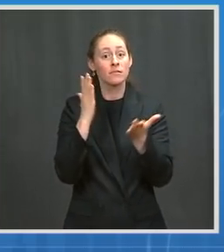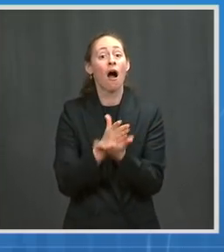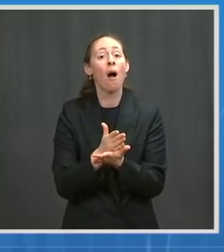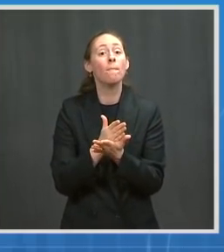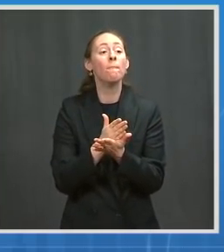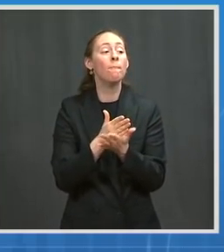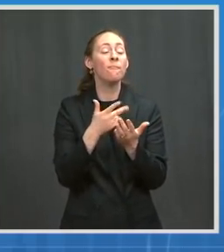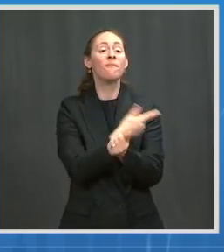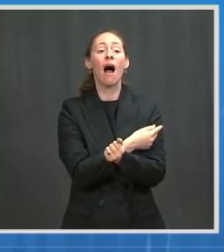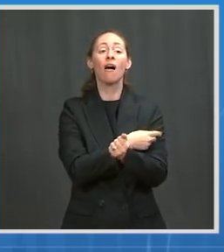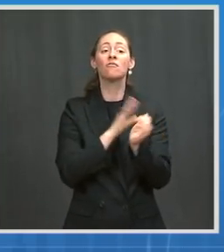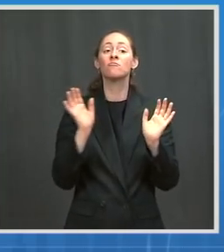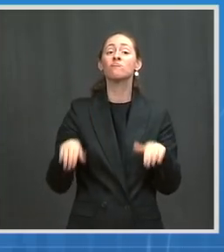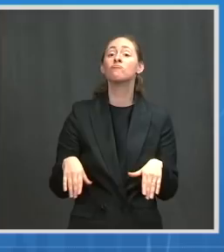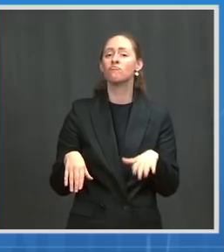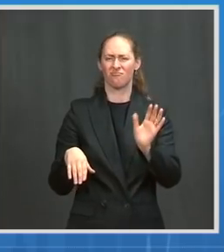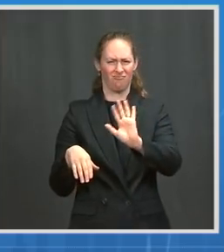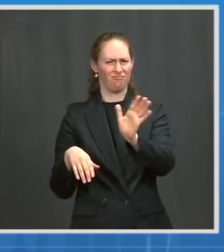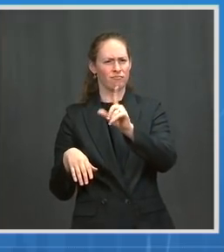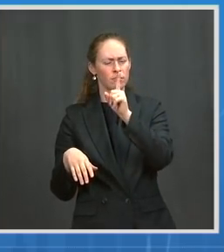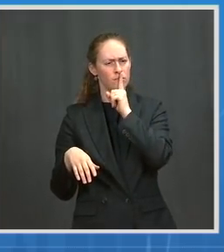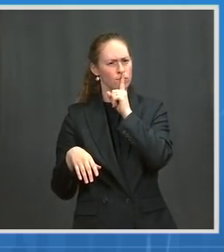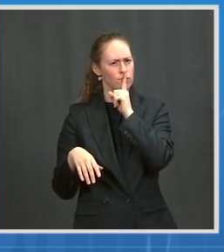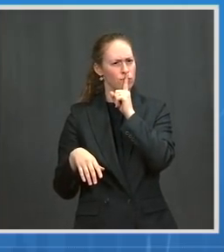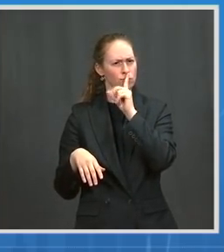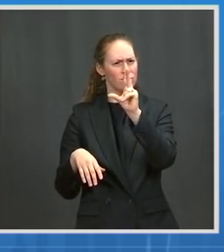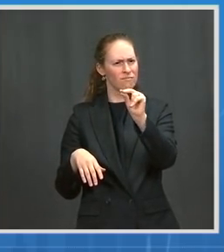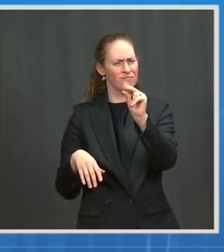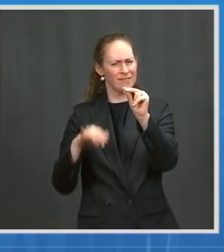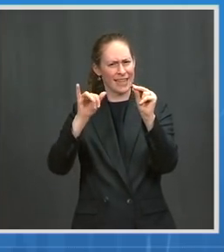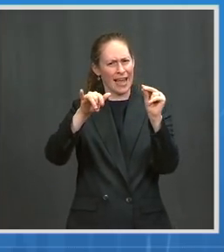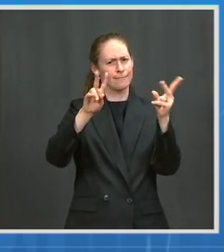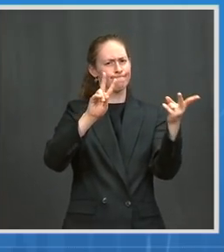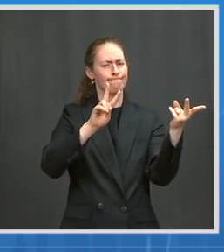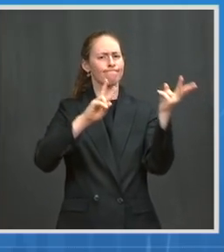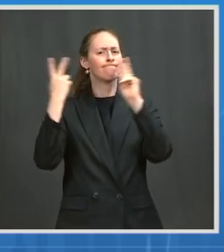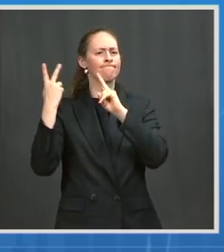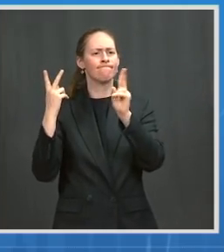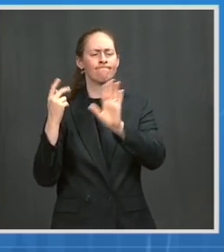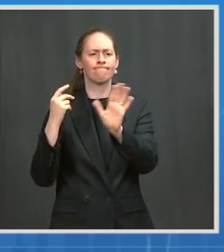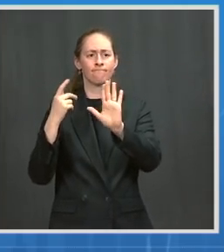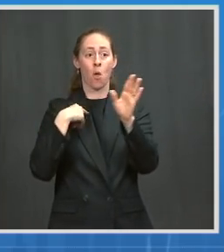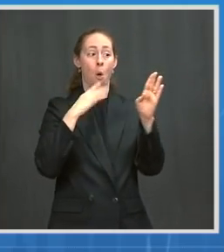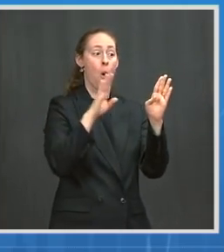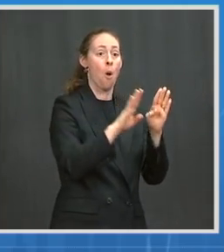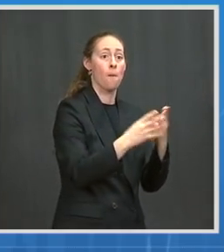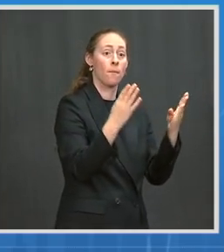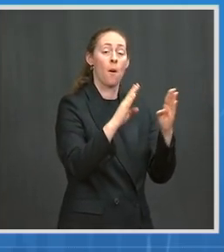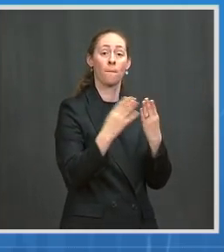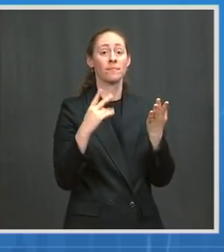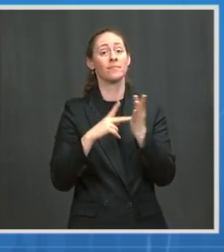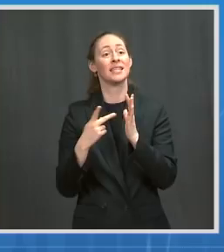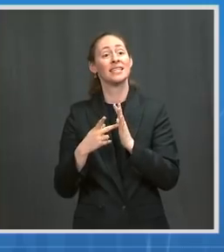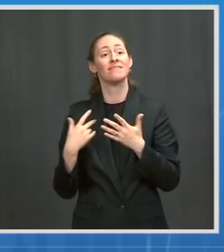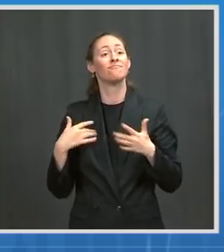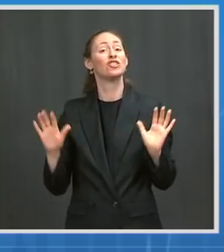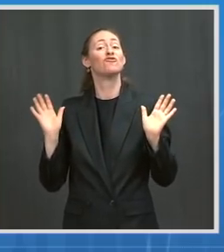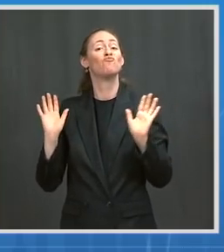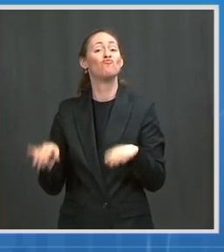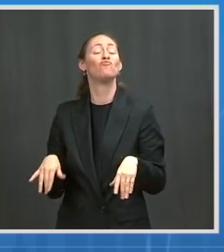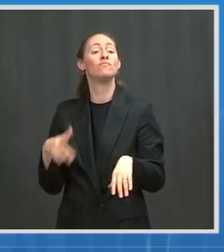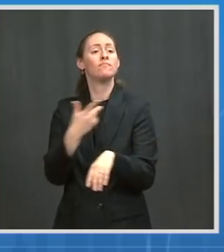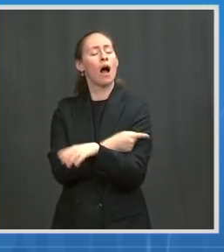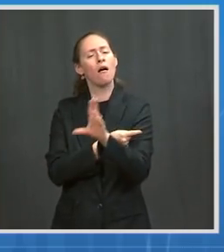not misinterpret that because a city or a state is opening up that they're done. No, they're not. We're going to continue to push